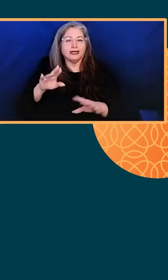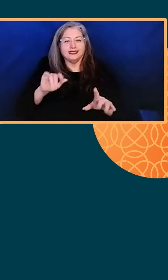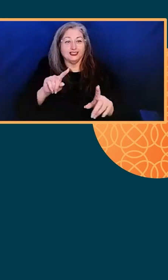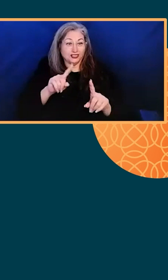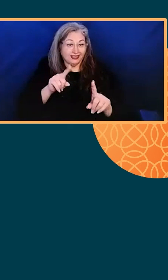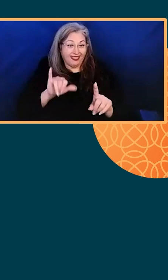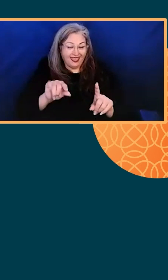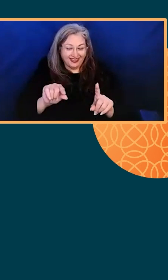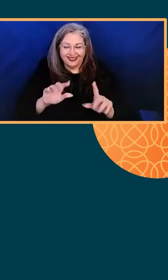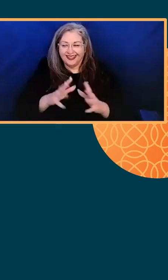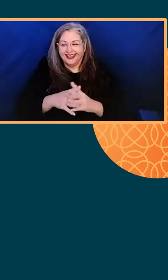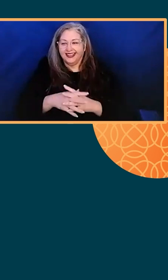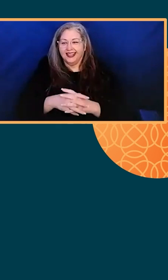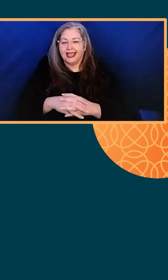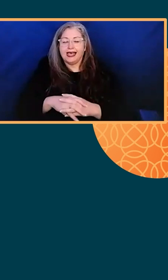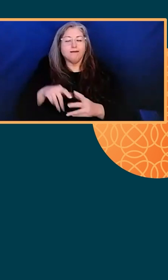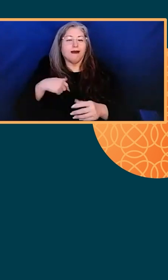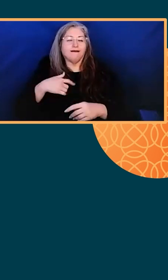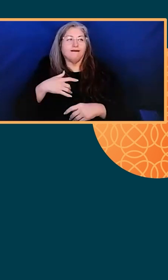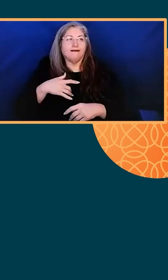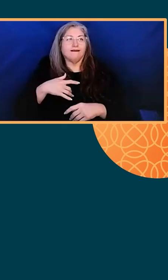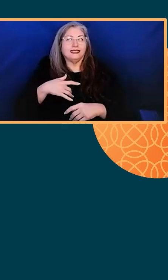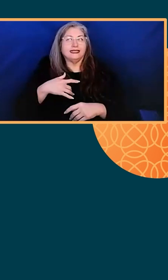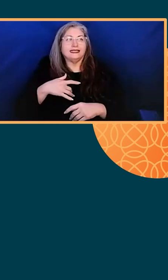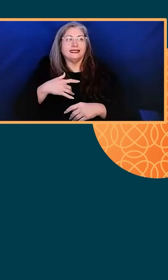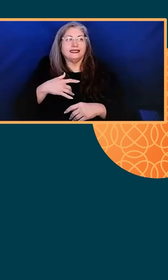that. I feel like